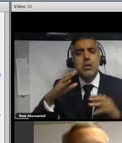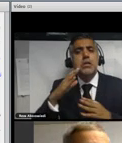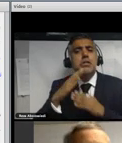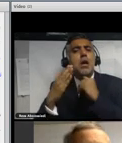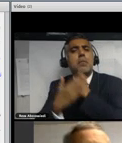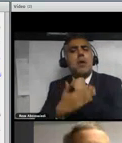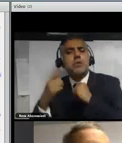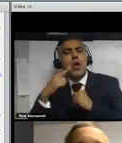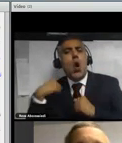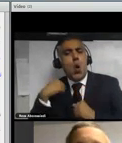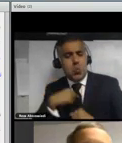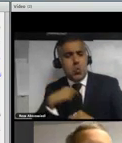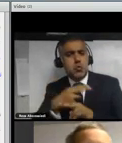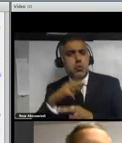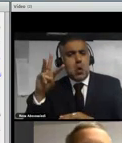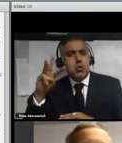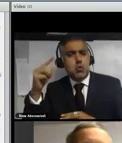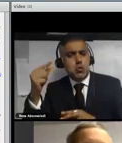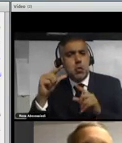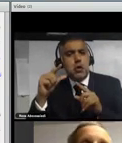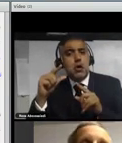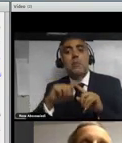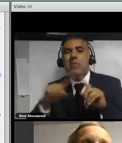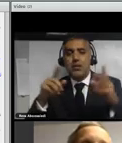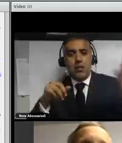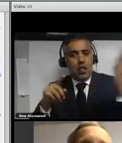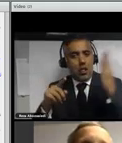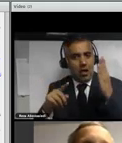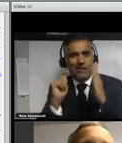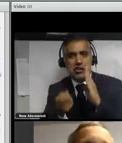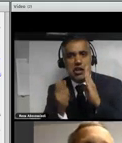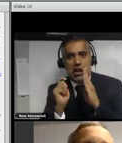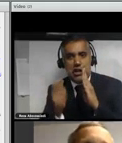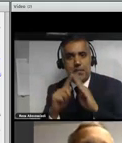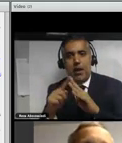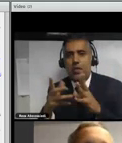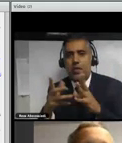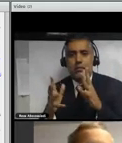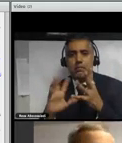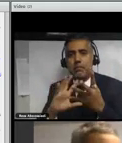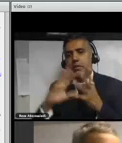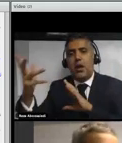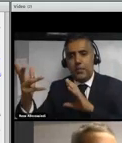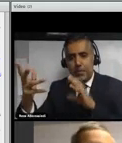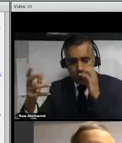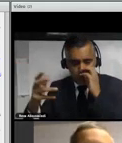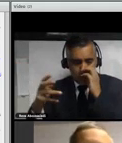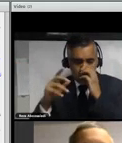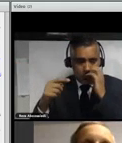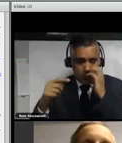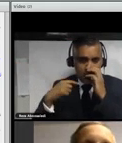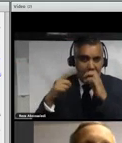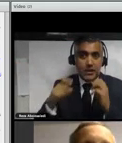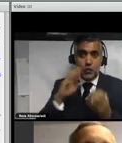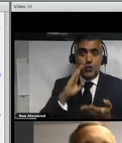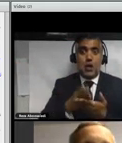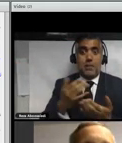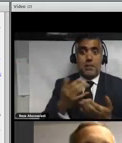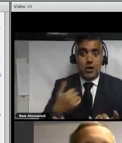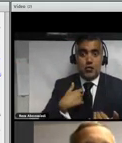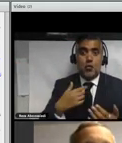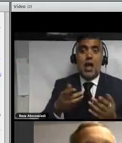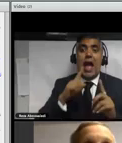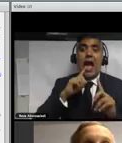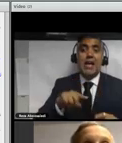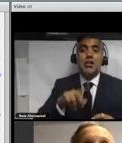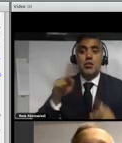the Washington Group questions, but they change them, they mess them up, and that's not good. But I need to stop now so I can answer